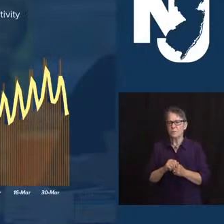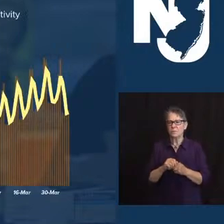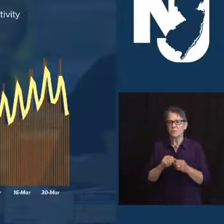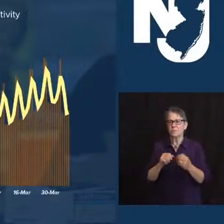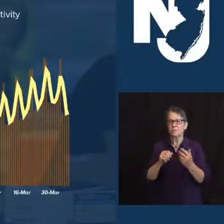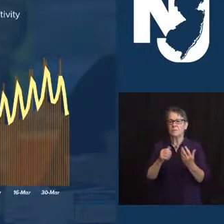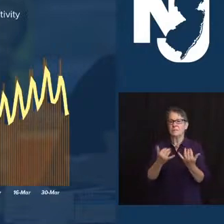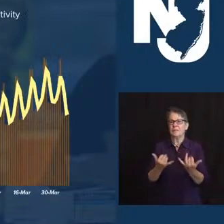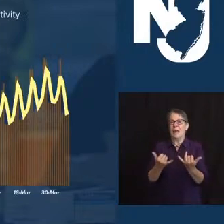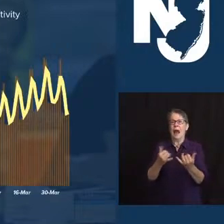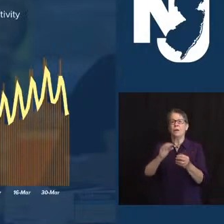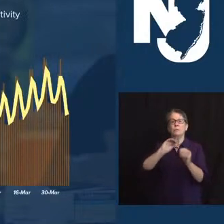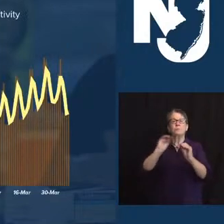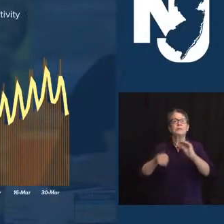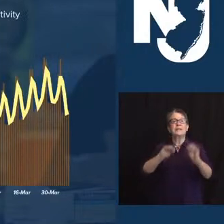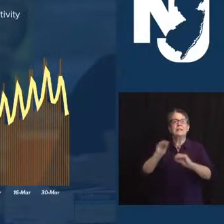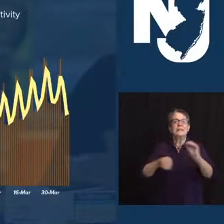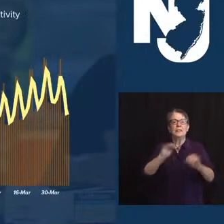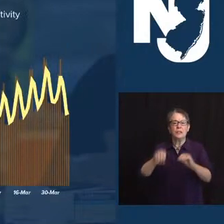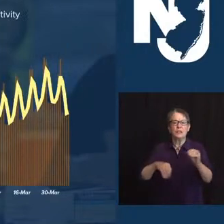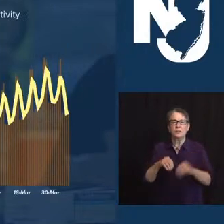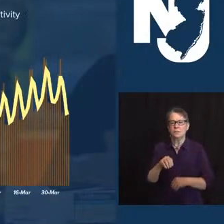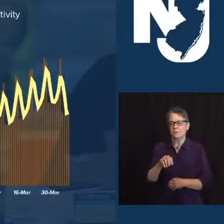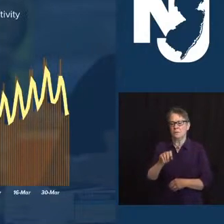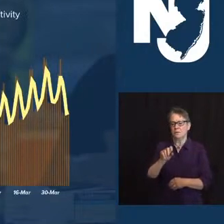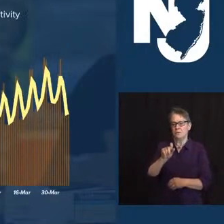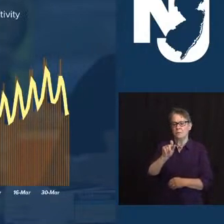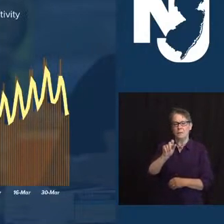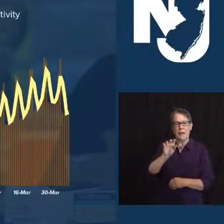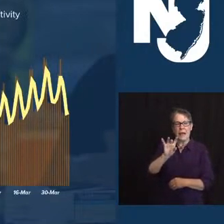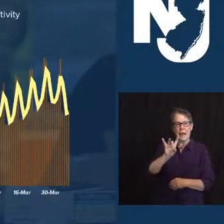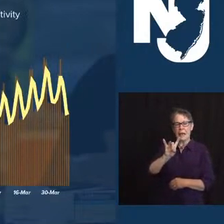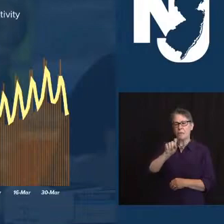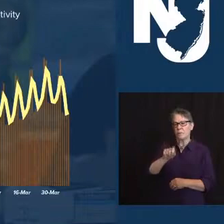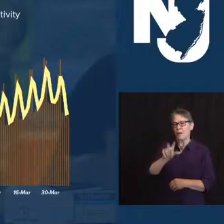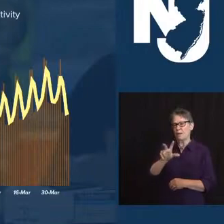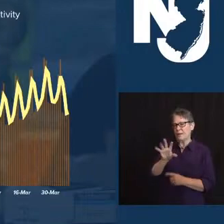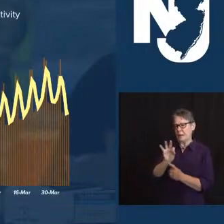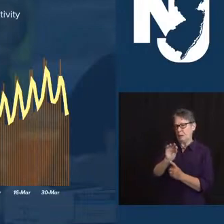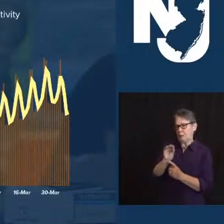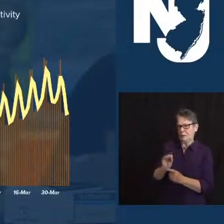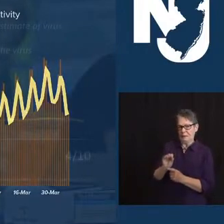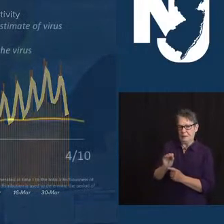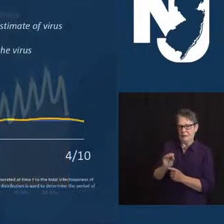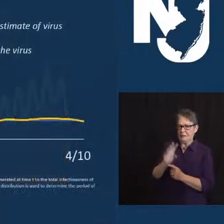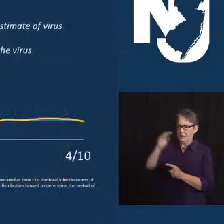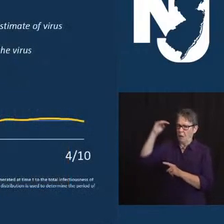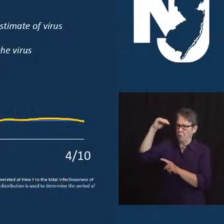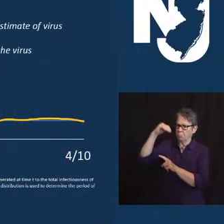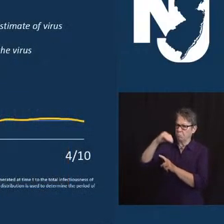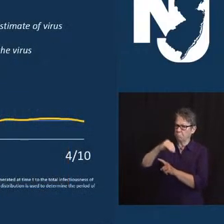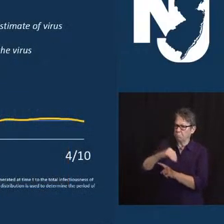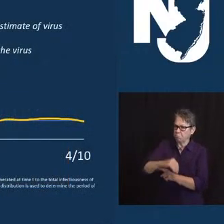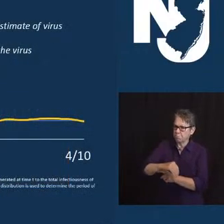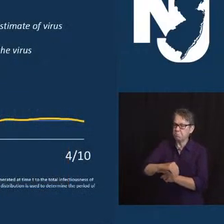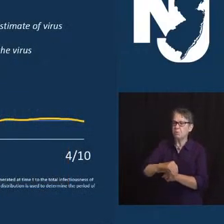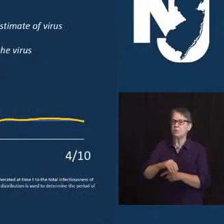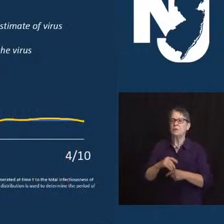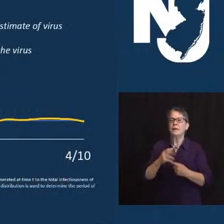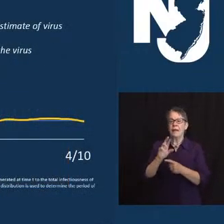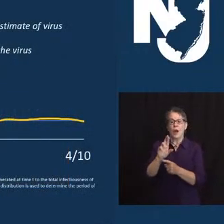45,456 tests recorded last Thursday, 8.39%. And the statewide rate of transmission today